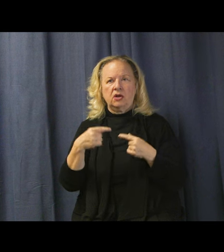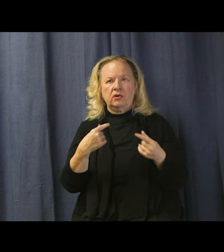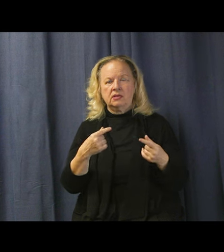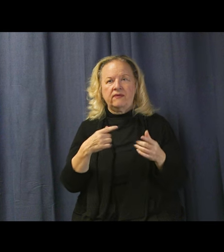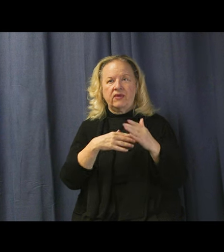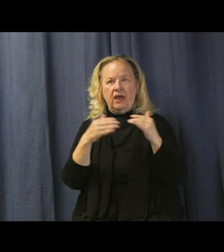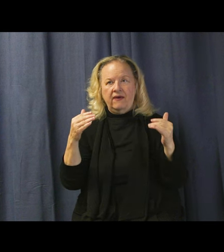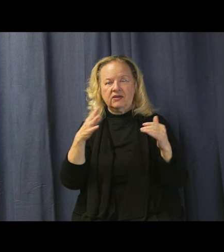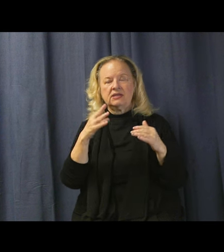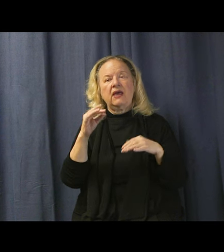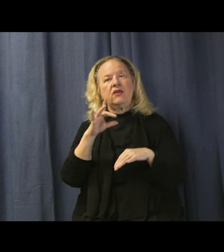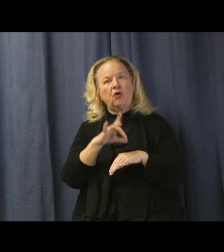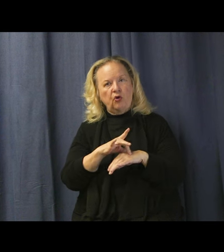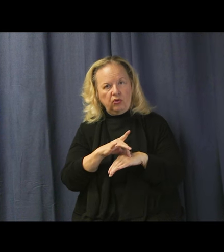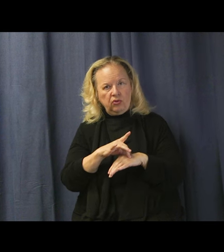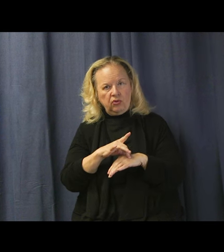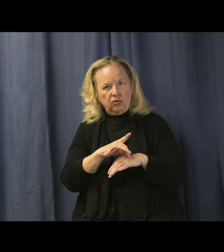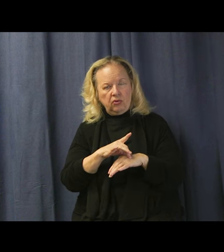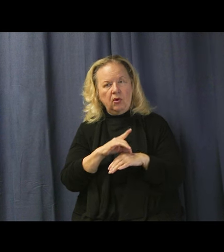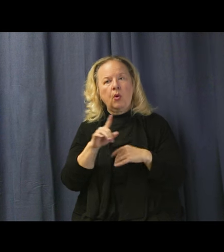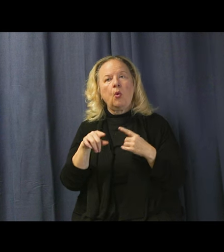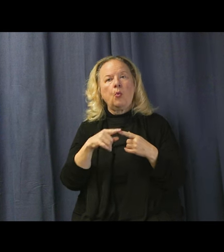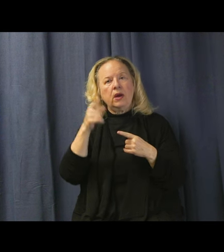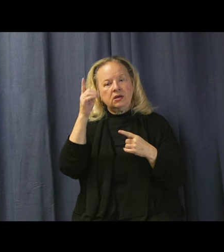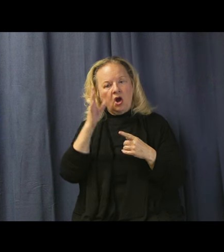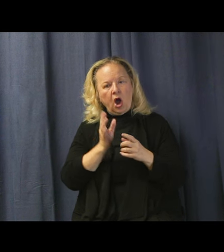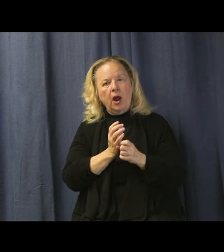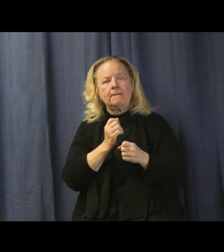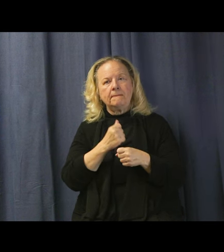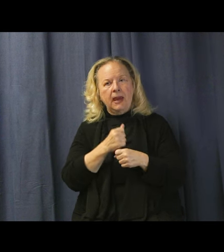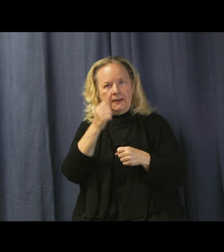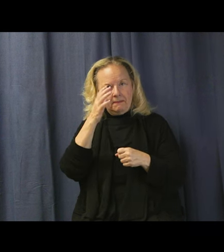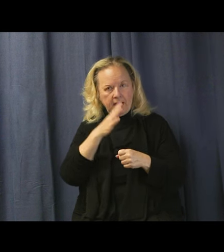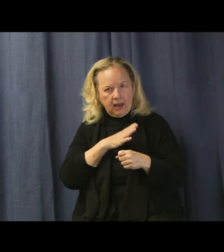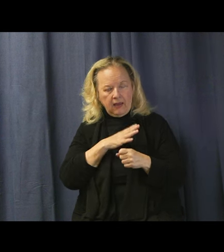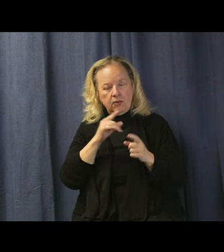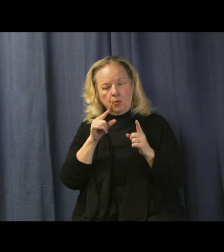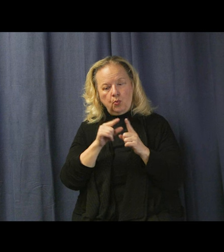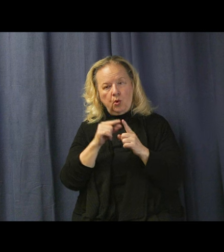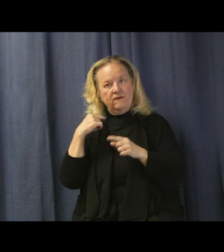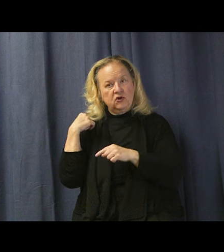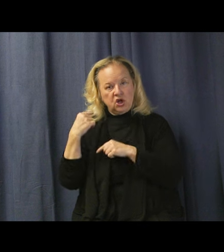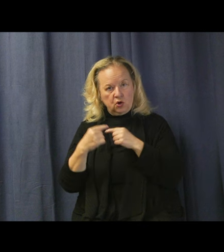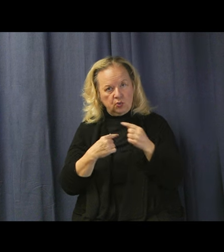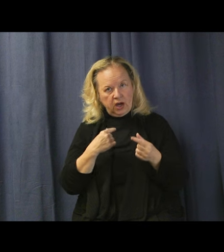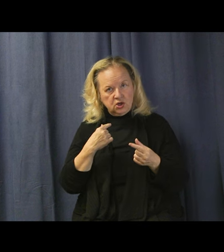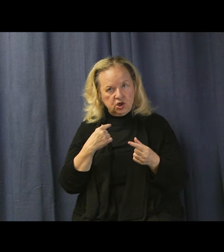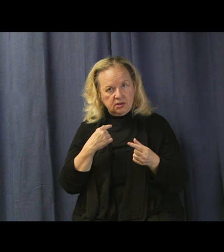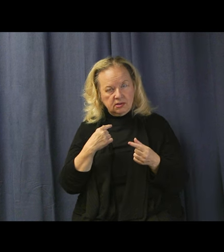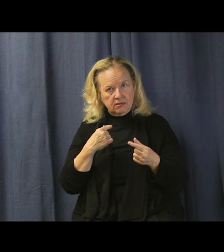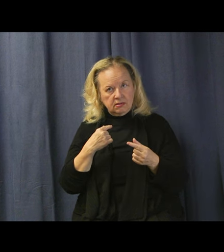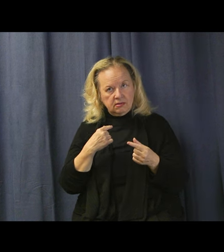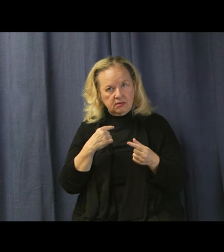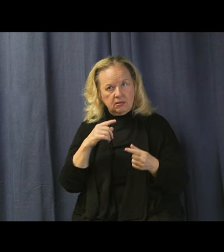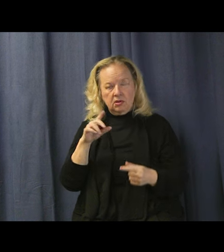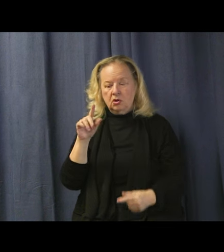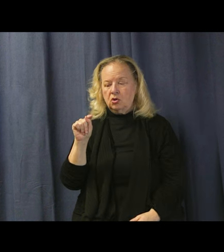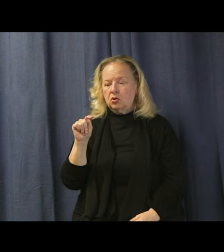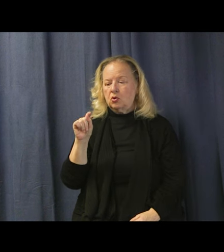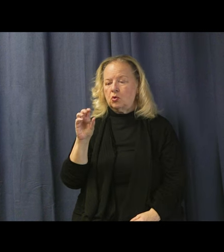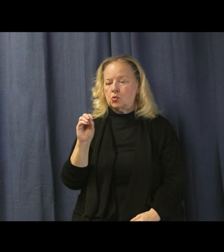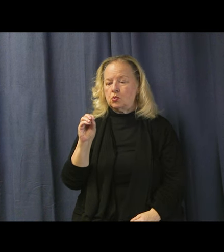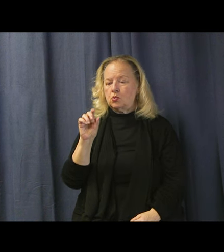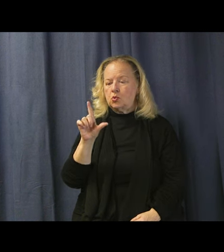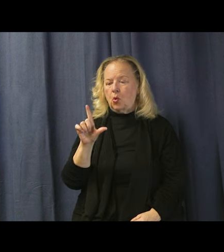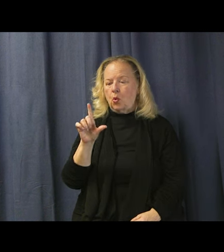the heavens and of the earth when God made man. And the word for generations is